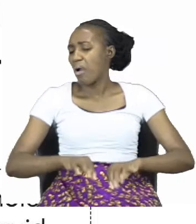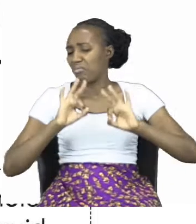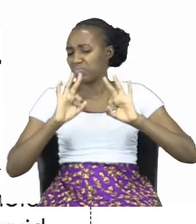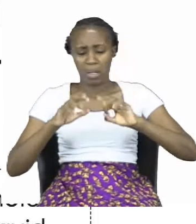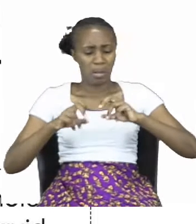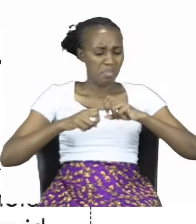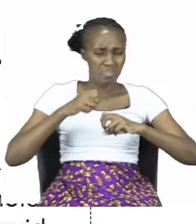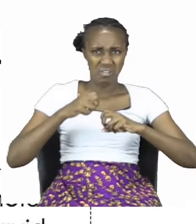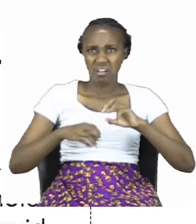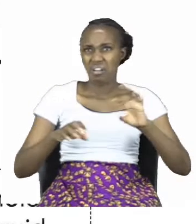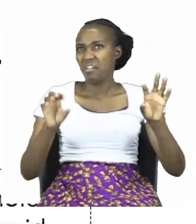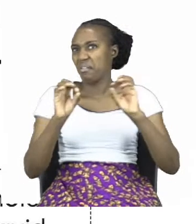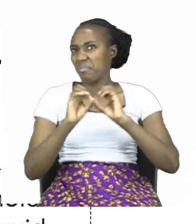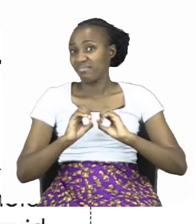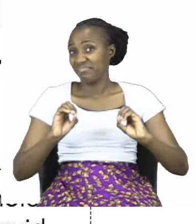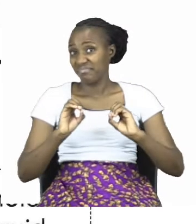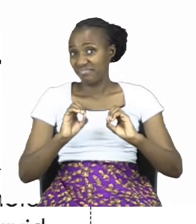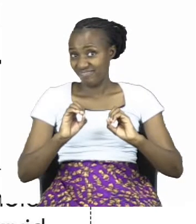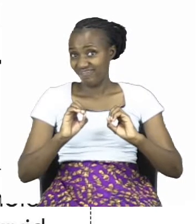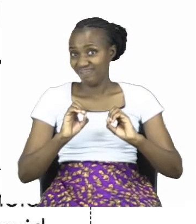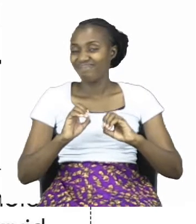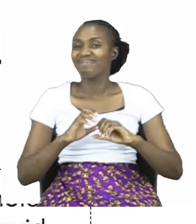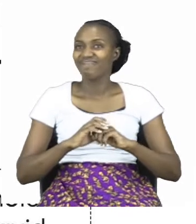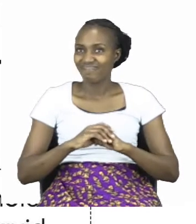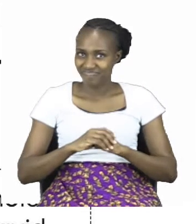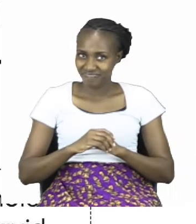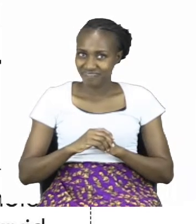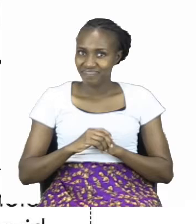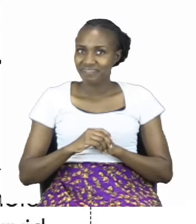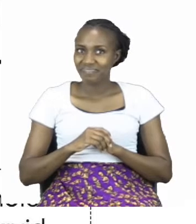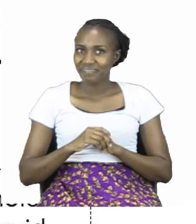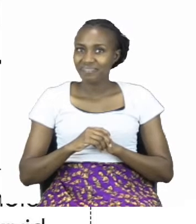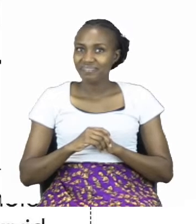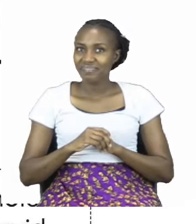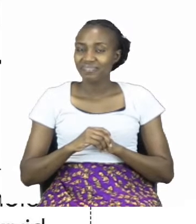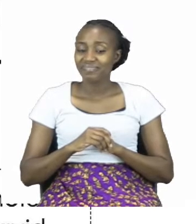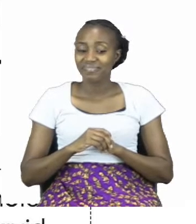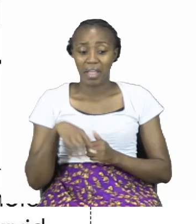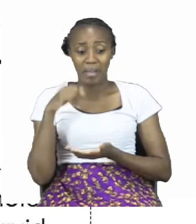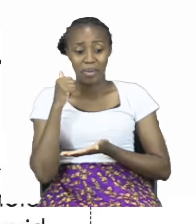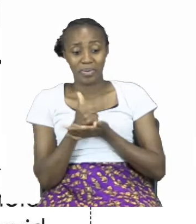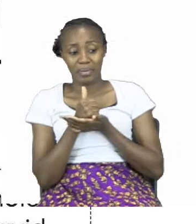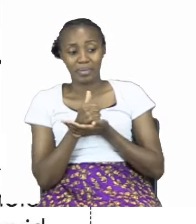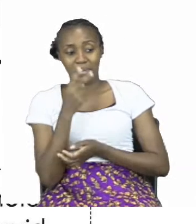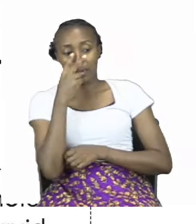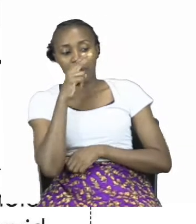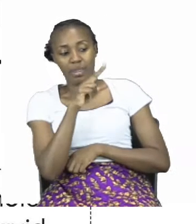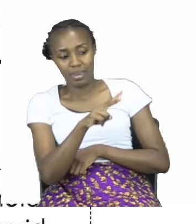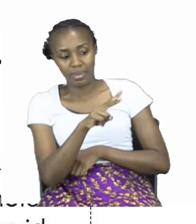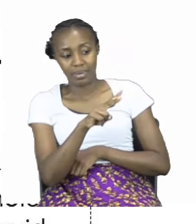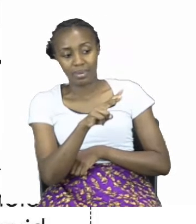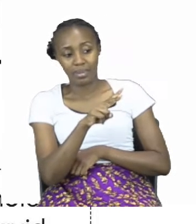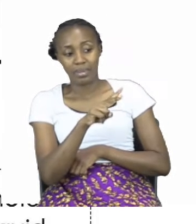Jack thought that nothing could possibly go wrong. He laughed about all the